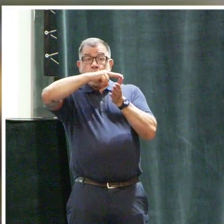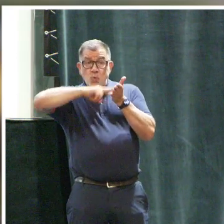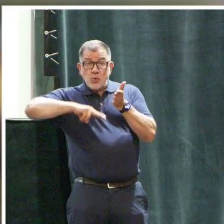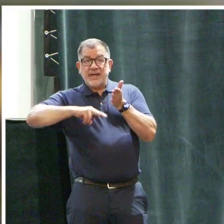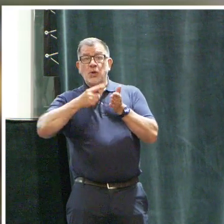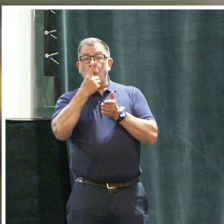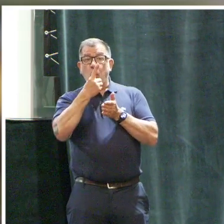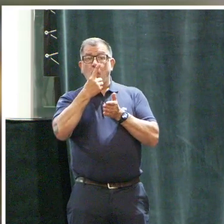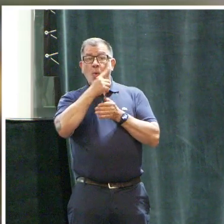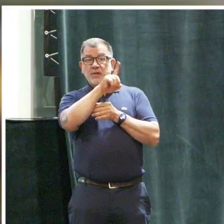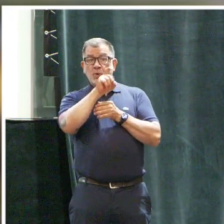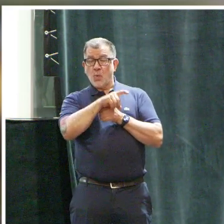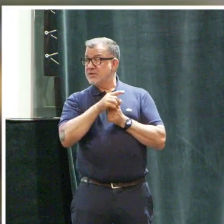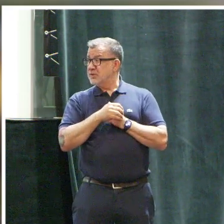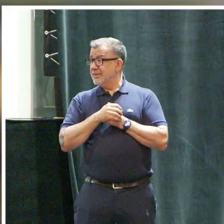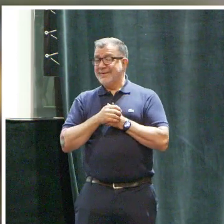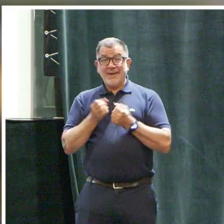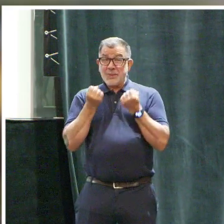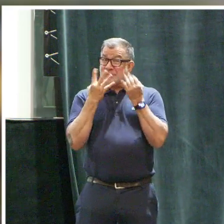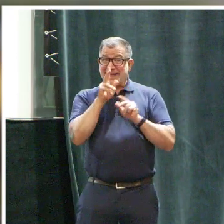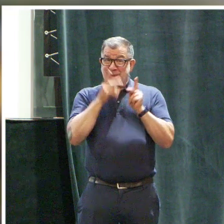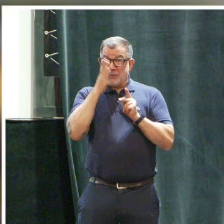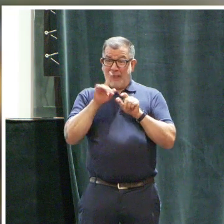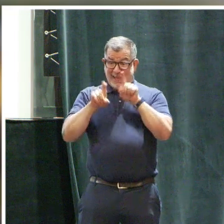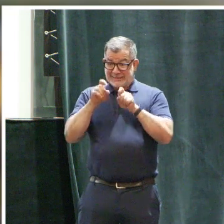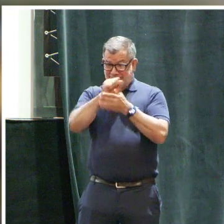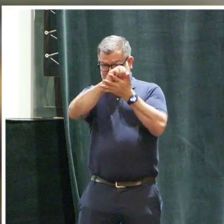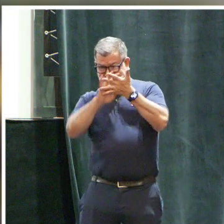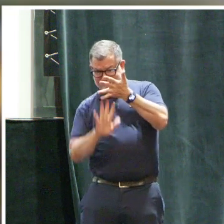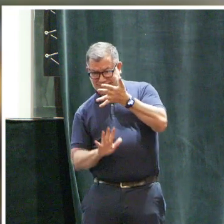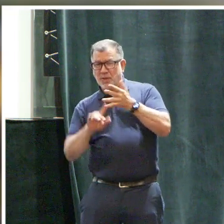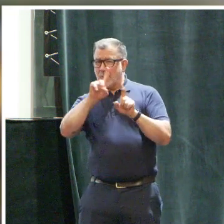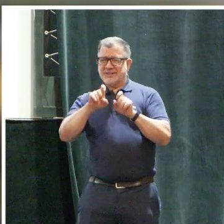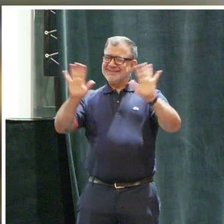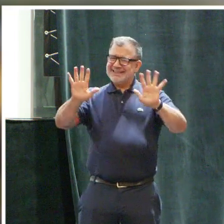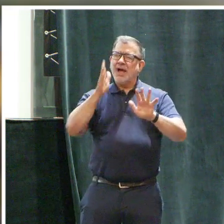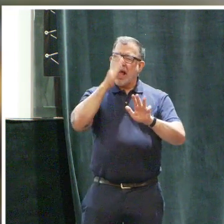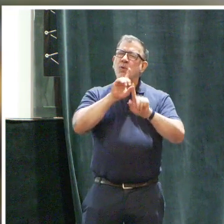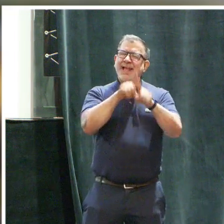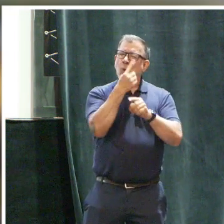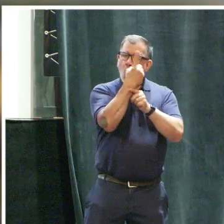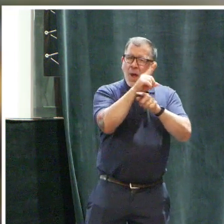each questioner. There are many people who ask many questions. I just want to make sure everybody gets a turn.